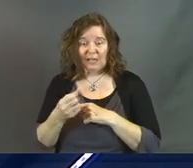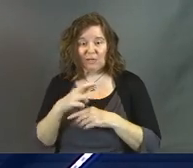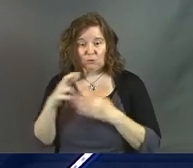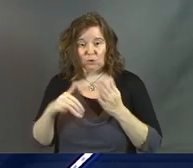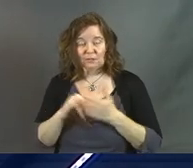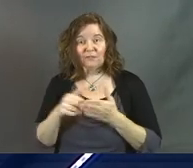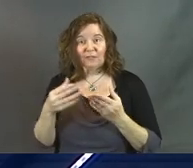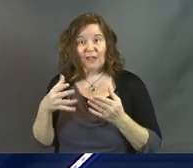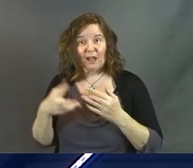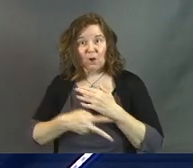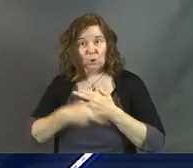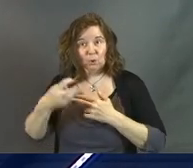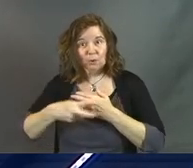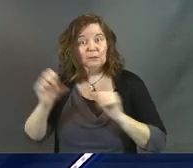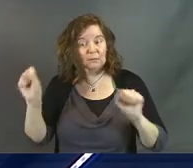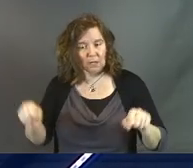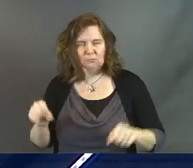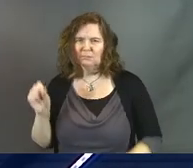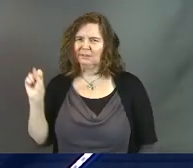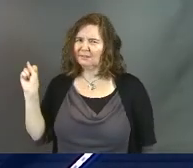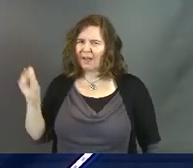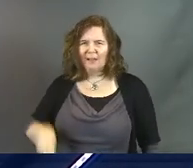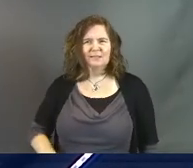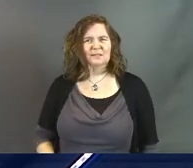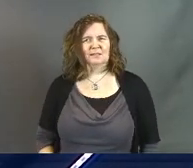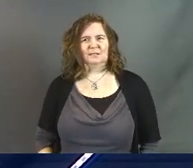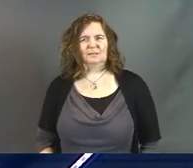of that looting? Can we? Yes.